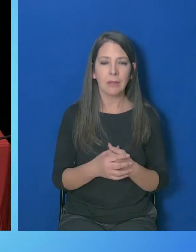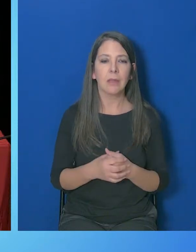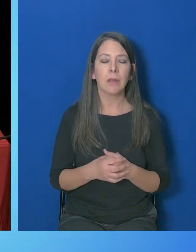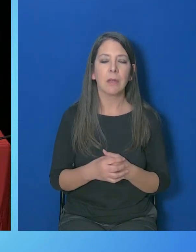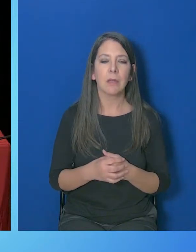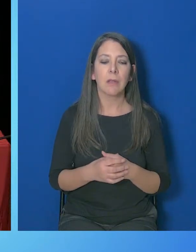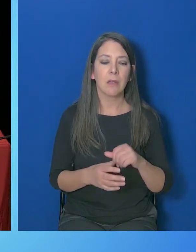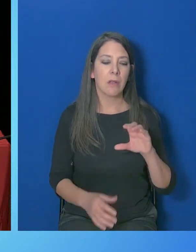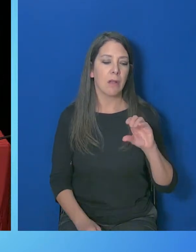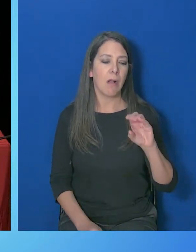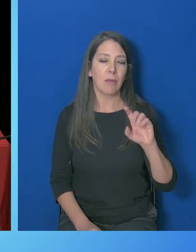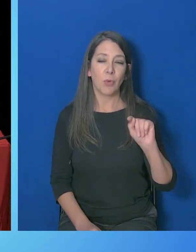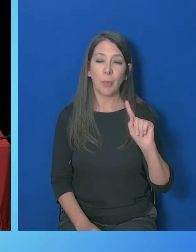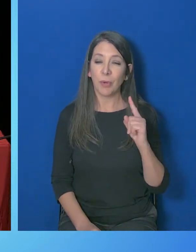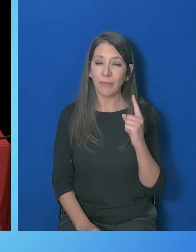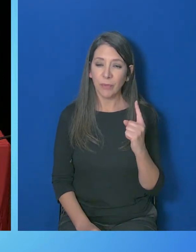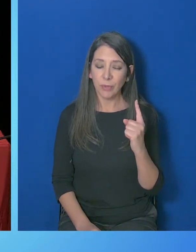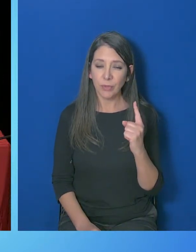The October 1st